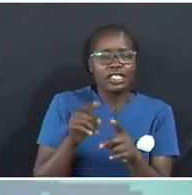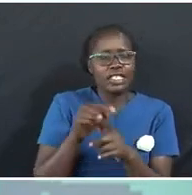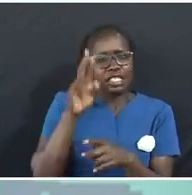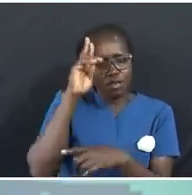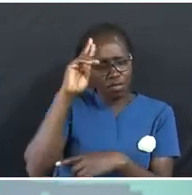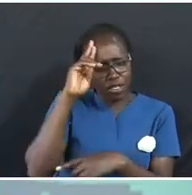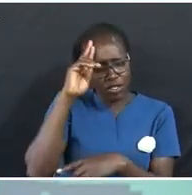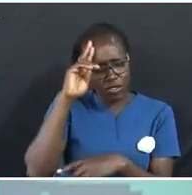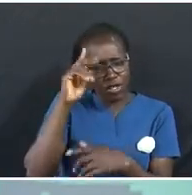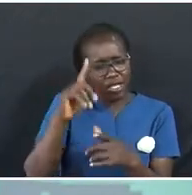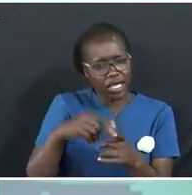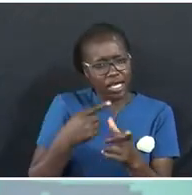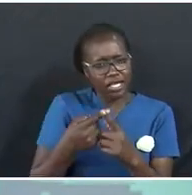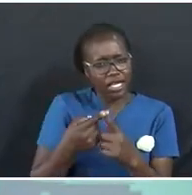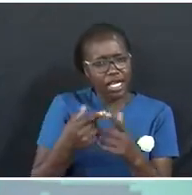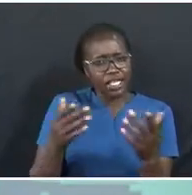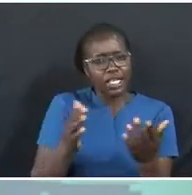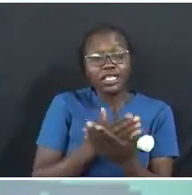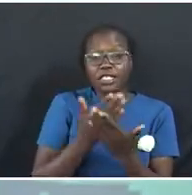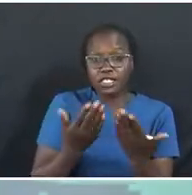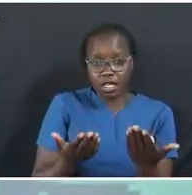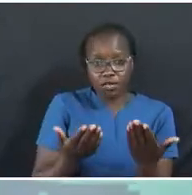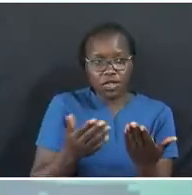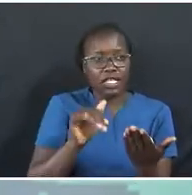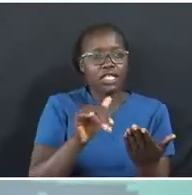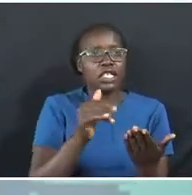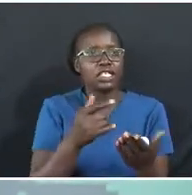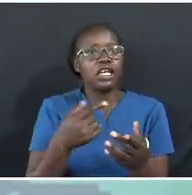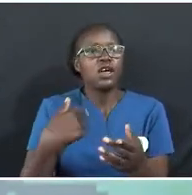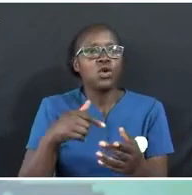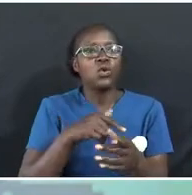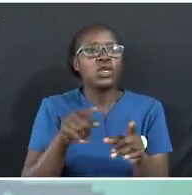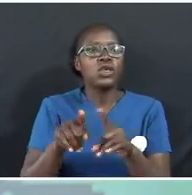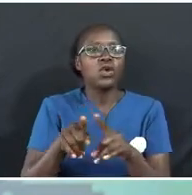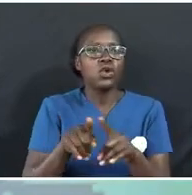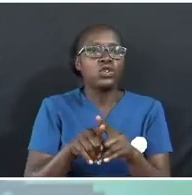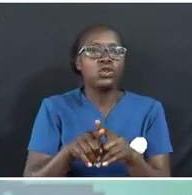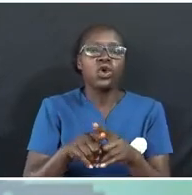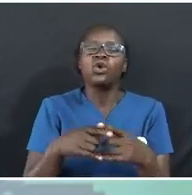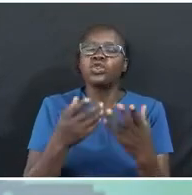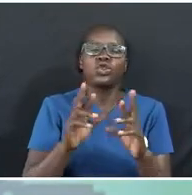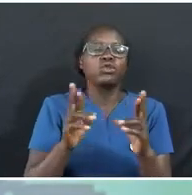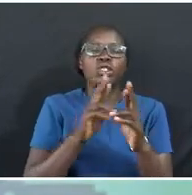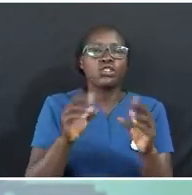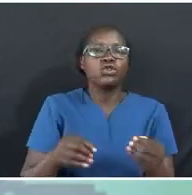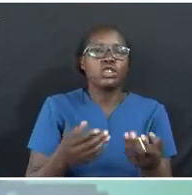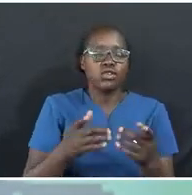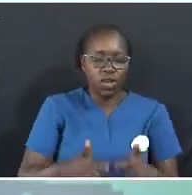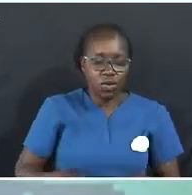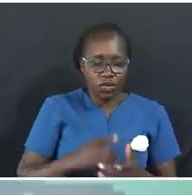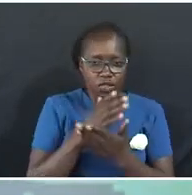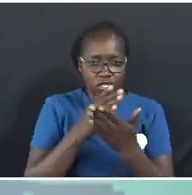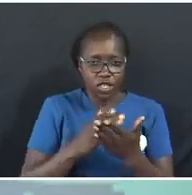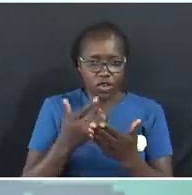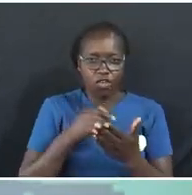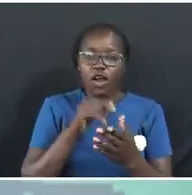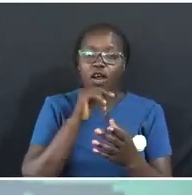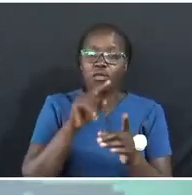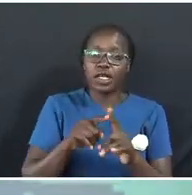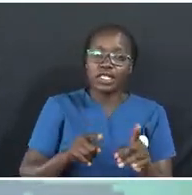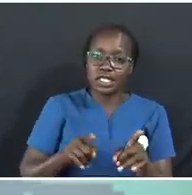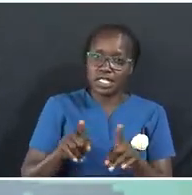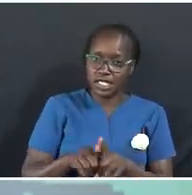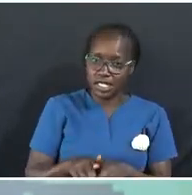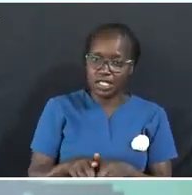reason, then he has done something, that we also should lay down our lives for the sake of our brothers, our brethren, and